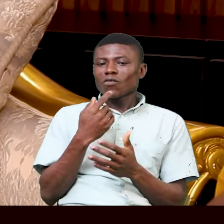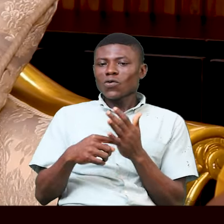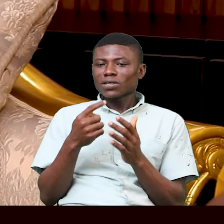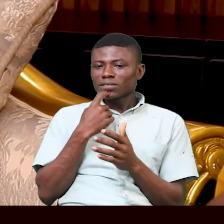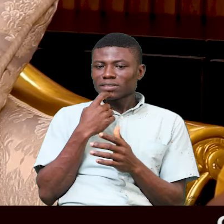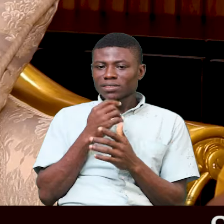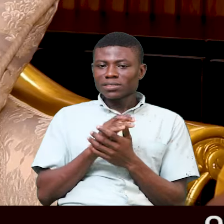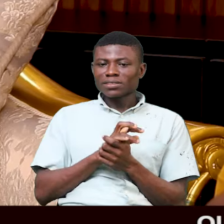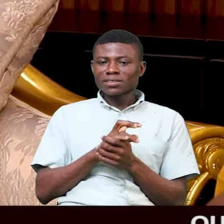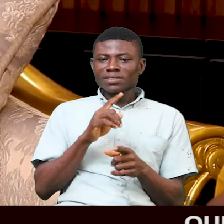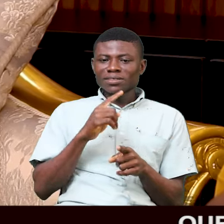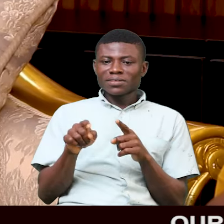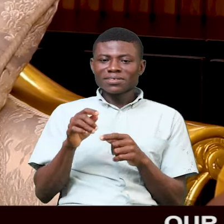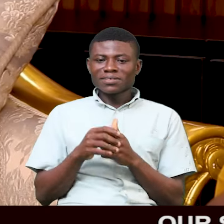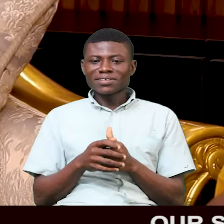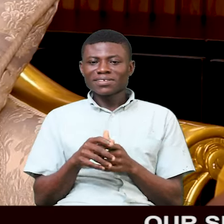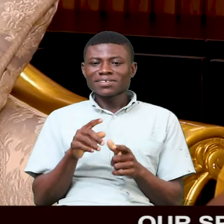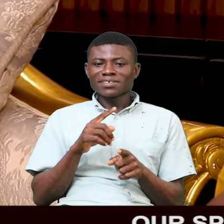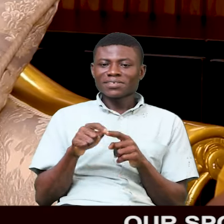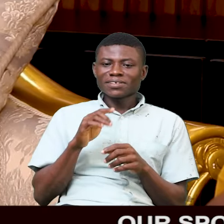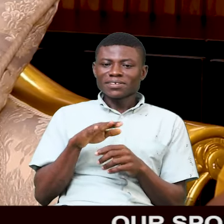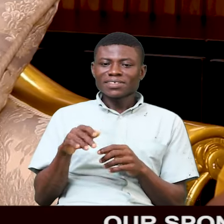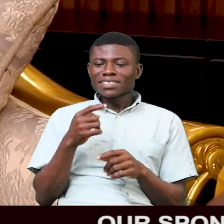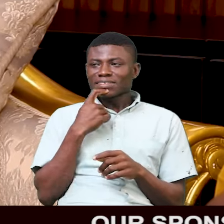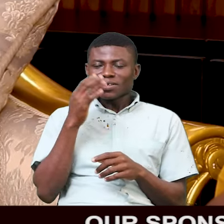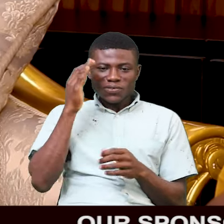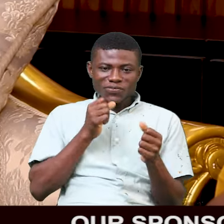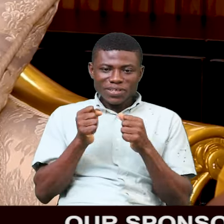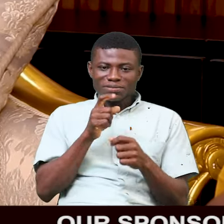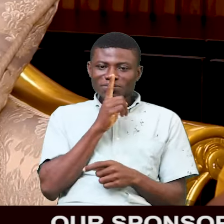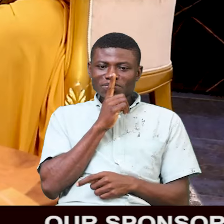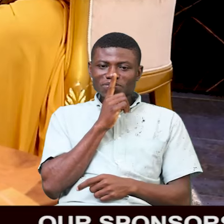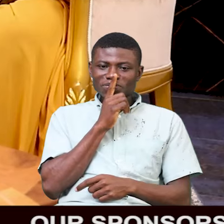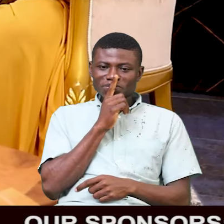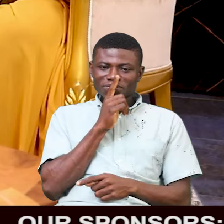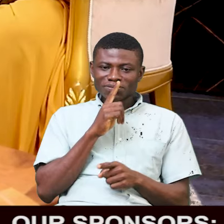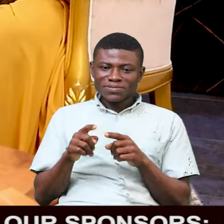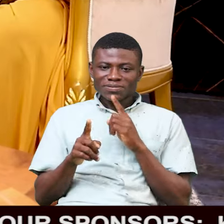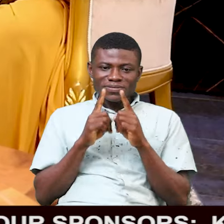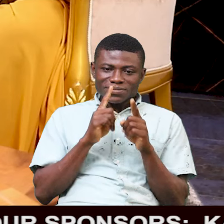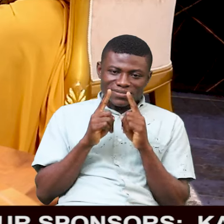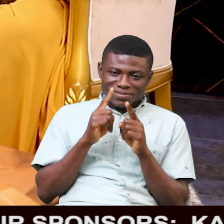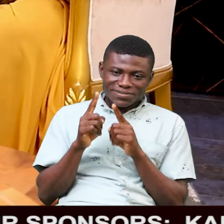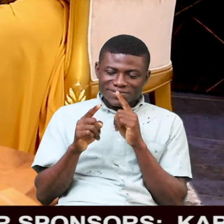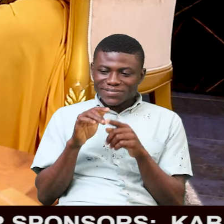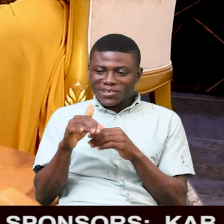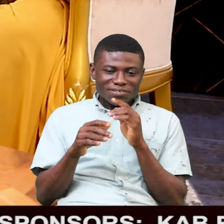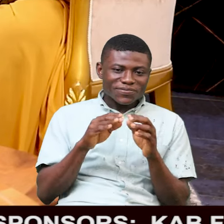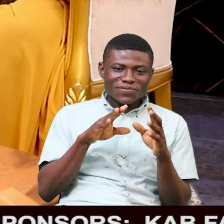en kwala ni ti cho nya ka ya pe no mama mo signal they will fight. No more your dean.